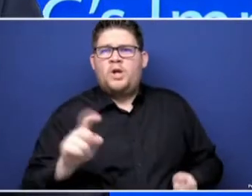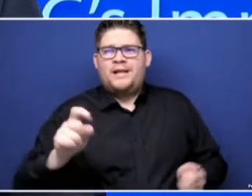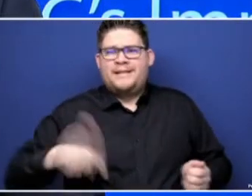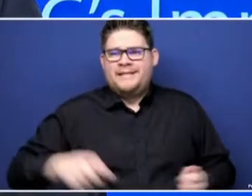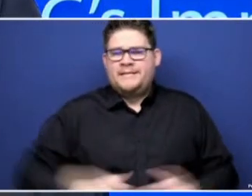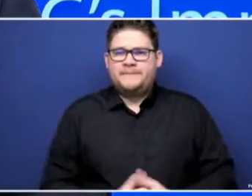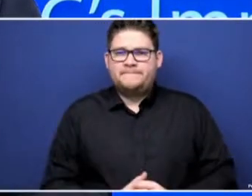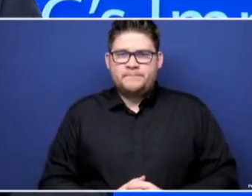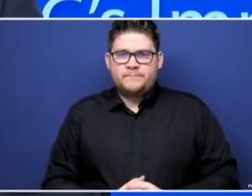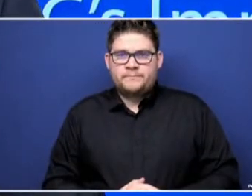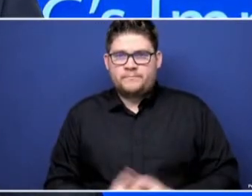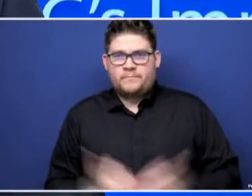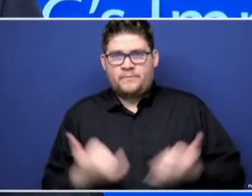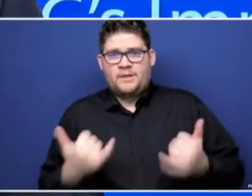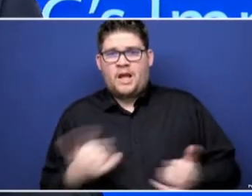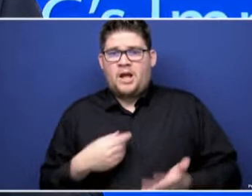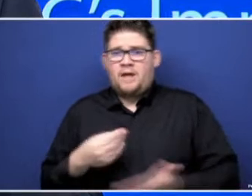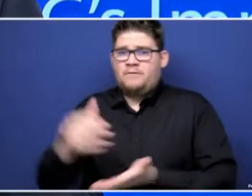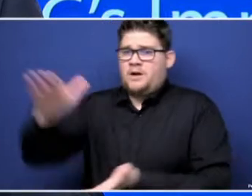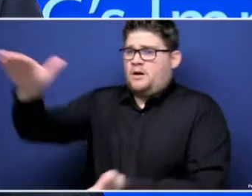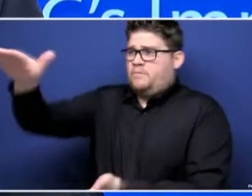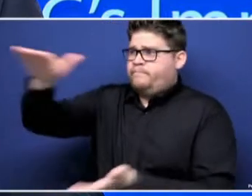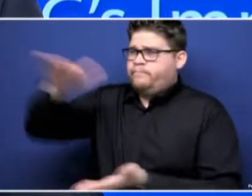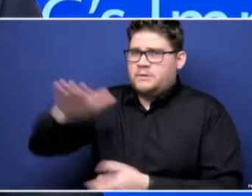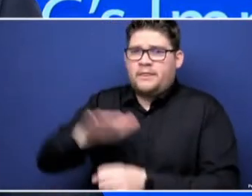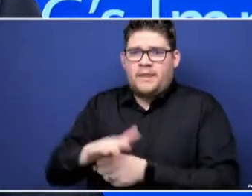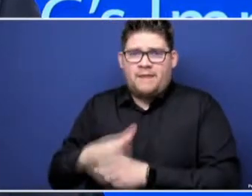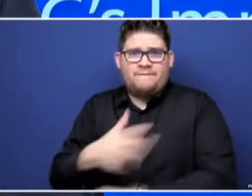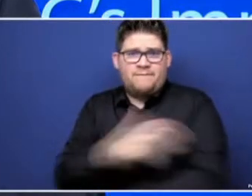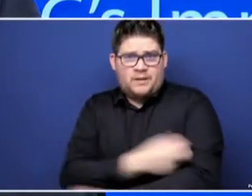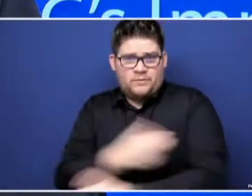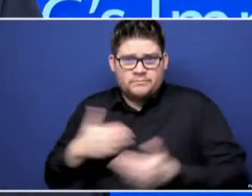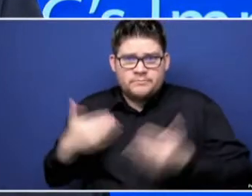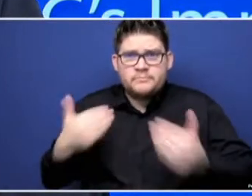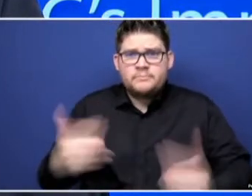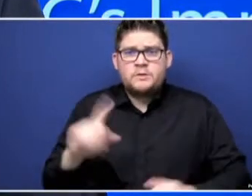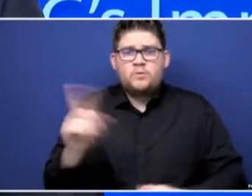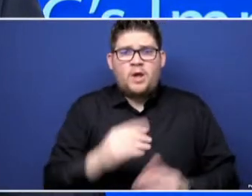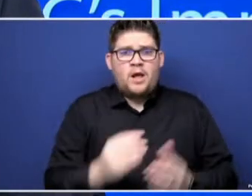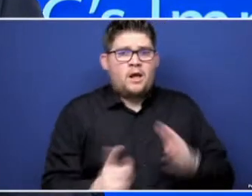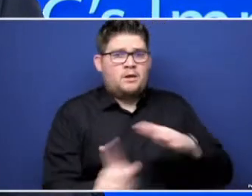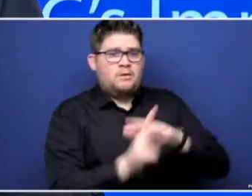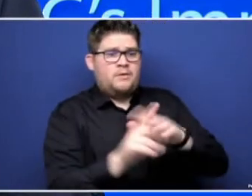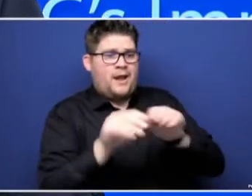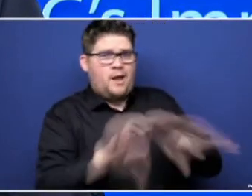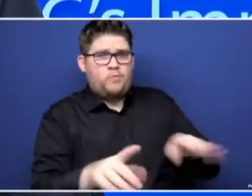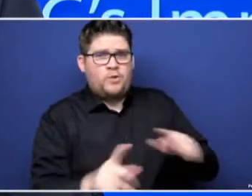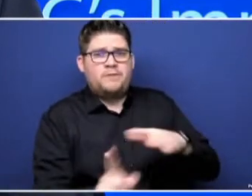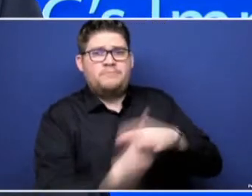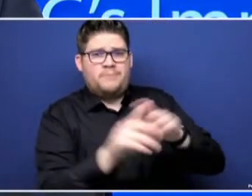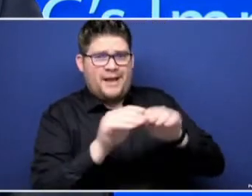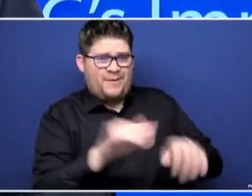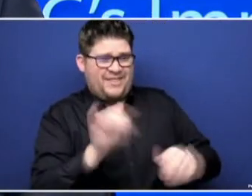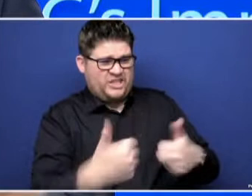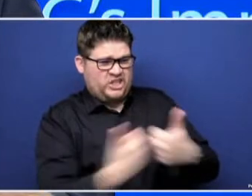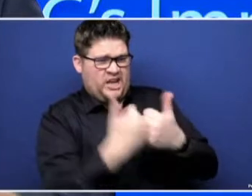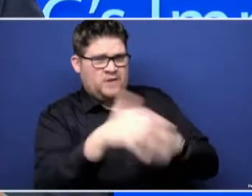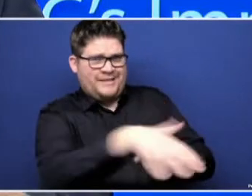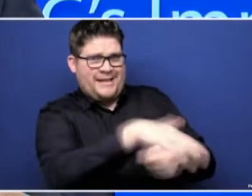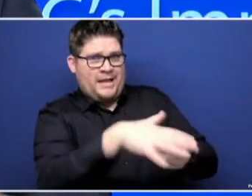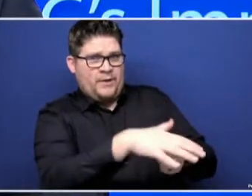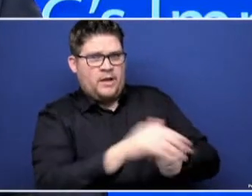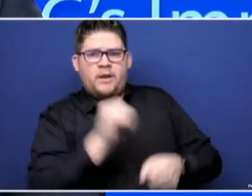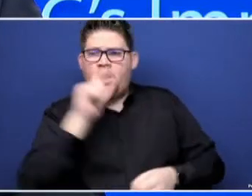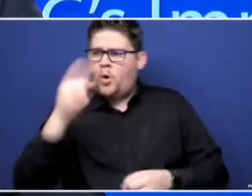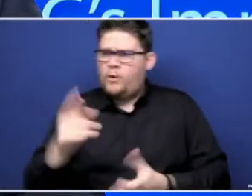will work through their assistance in our vaccination program and in our centers, our immunization centers. We will